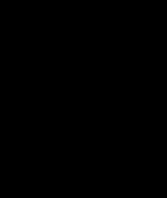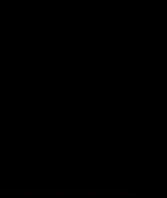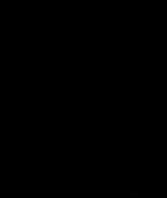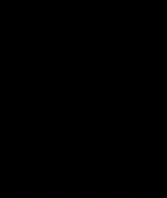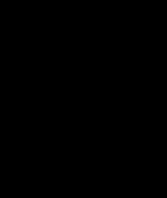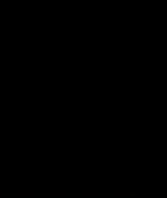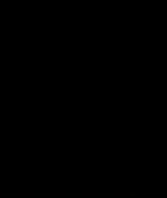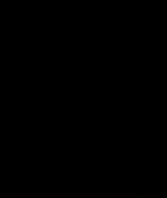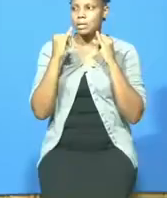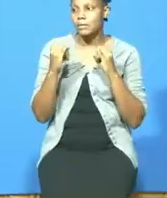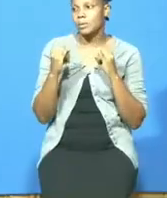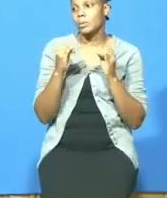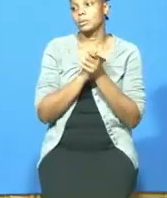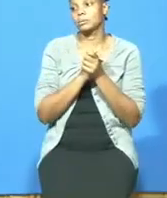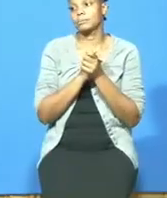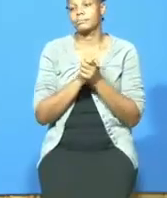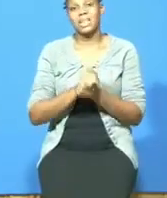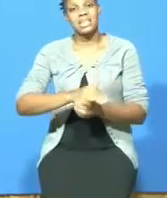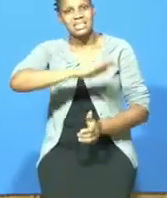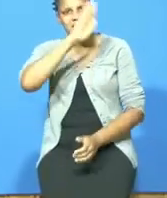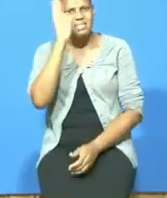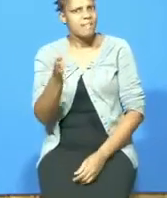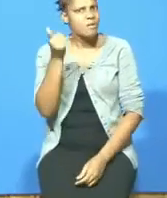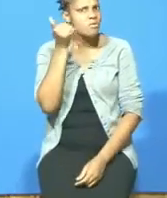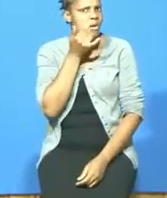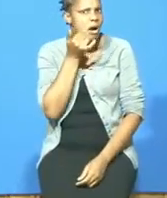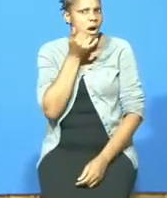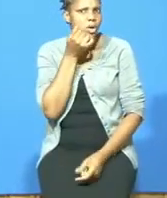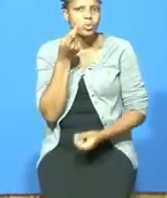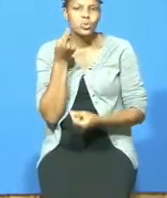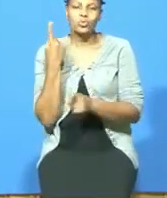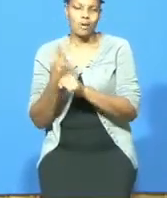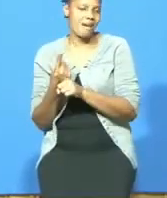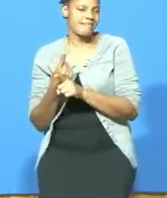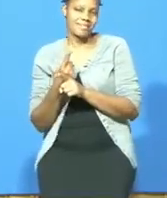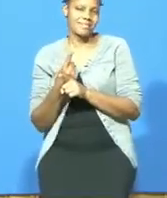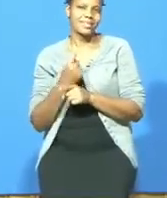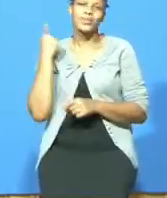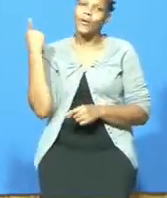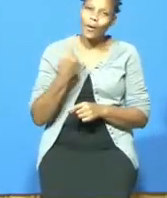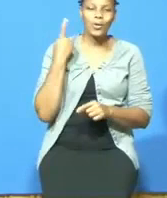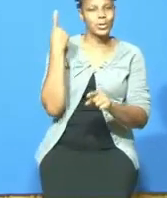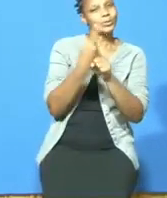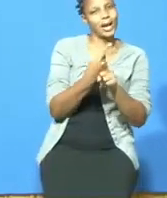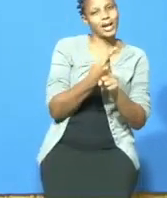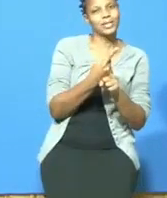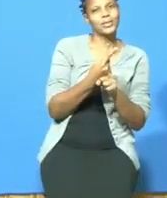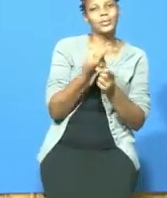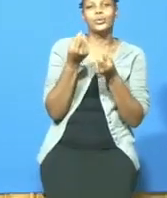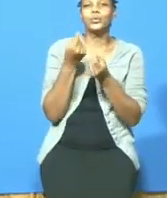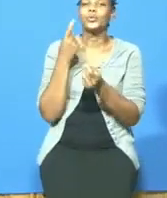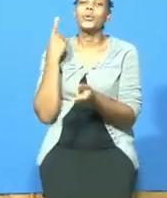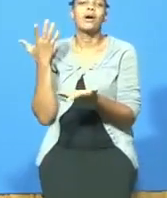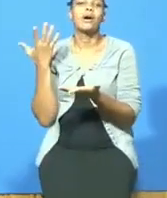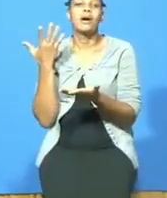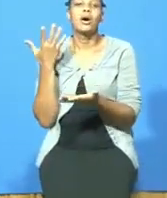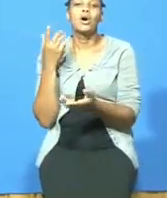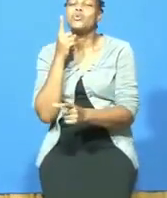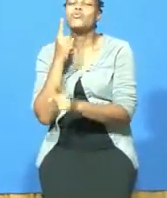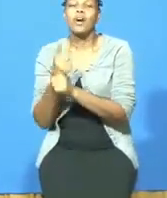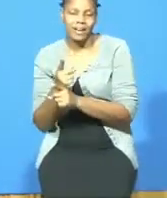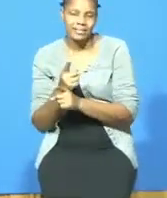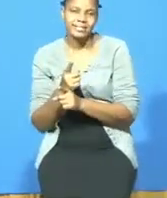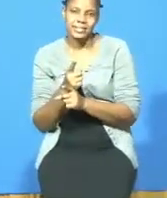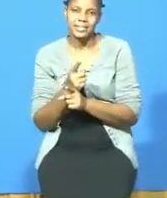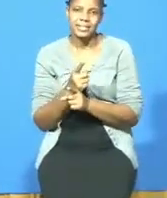individuals. And it is never wrong to do what is right. It is always right to do what is